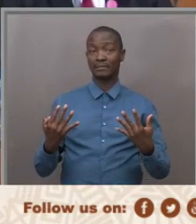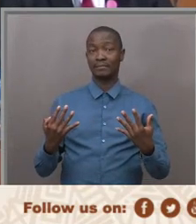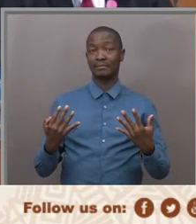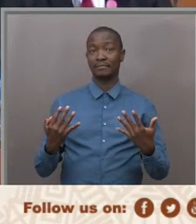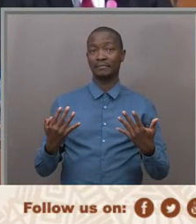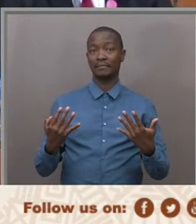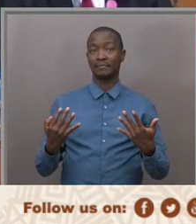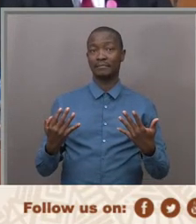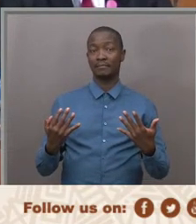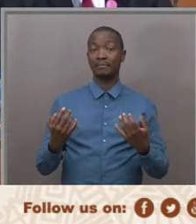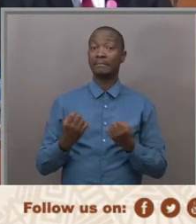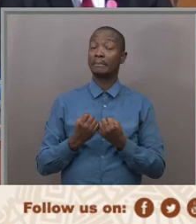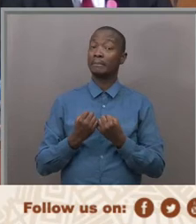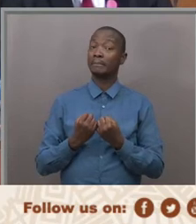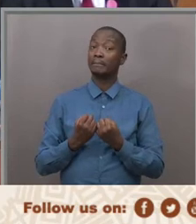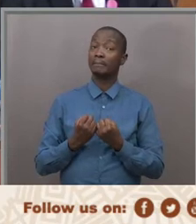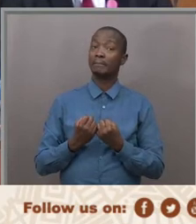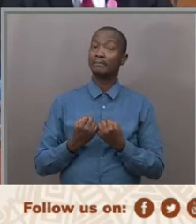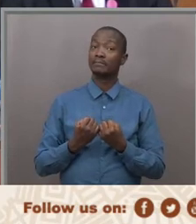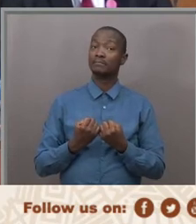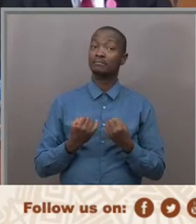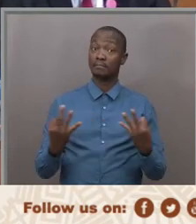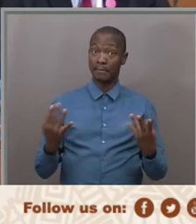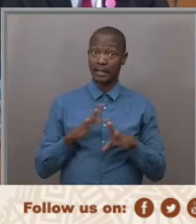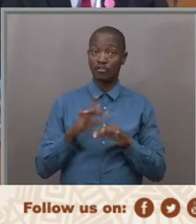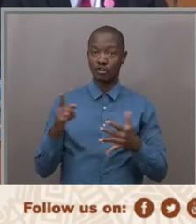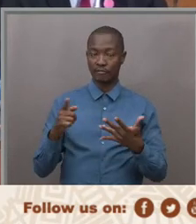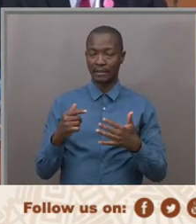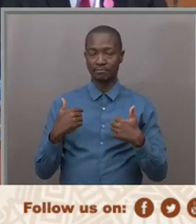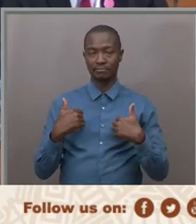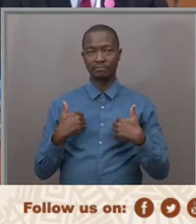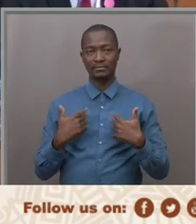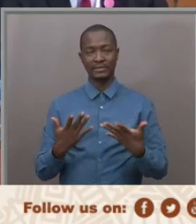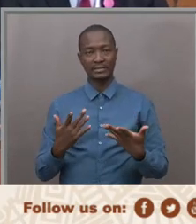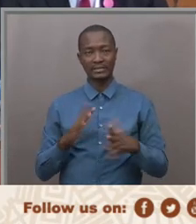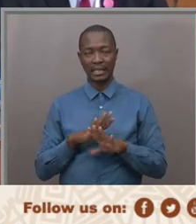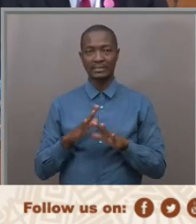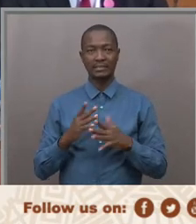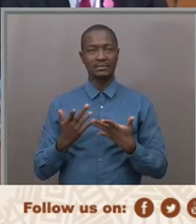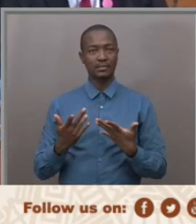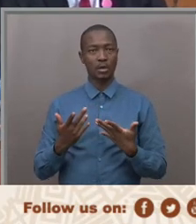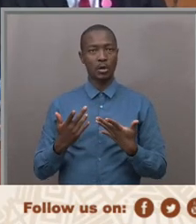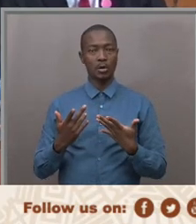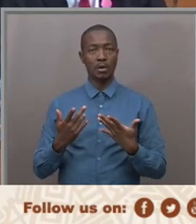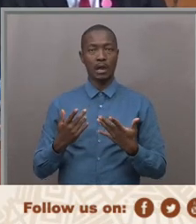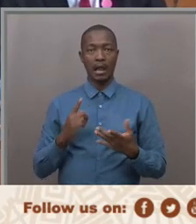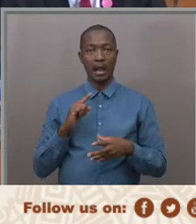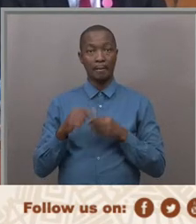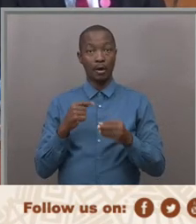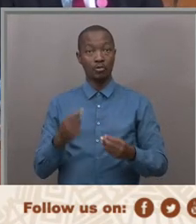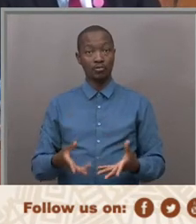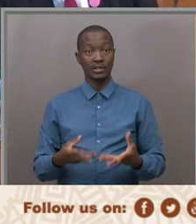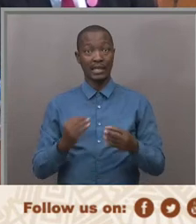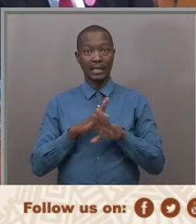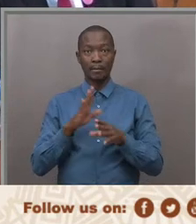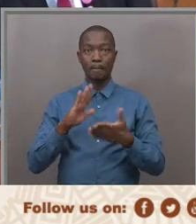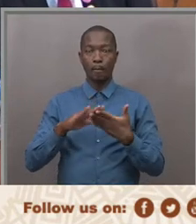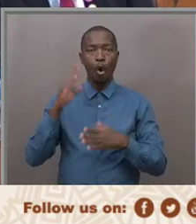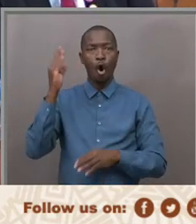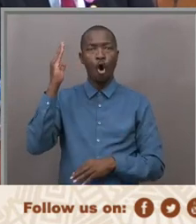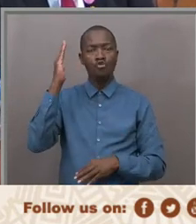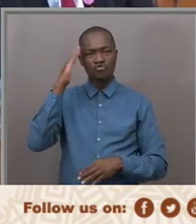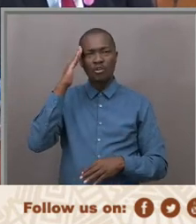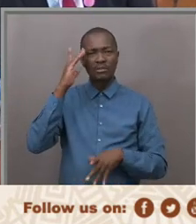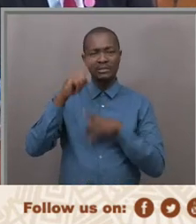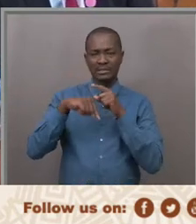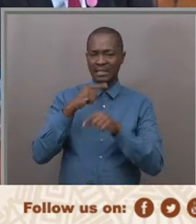led groundbreaking initiatives about getting more knowledge about what this